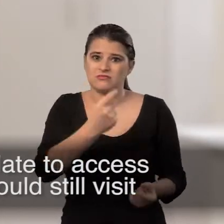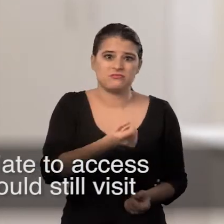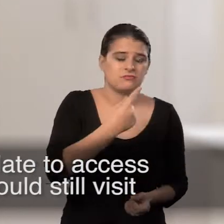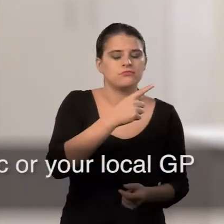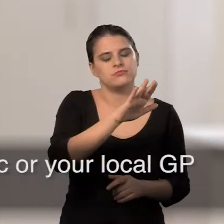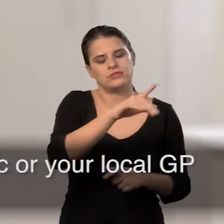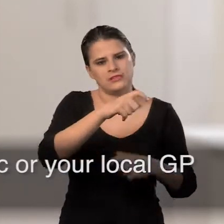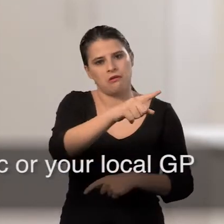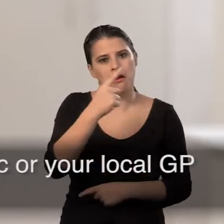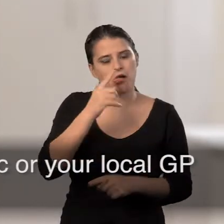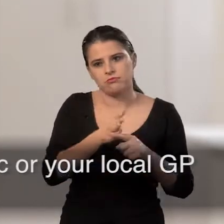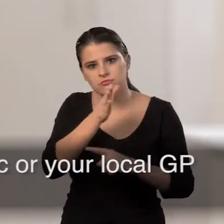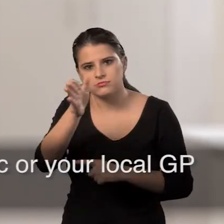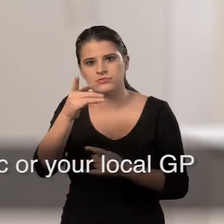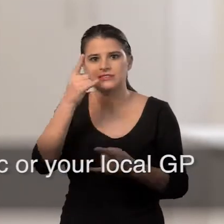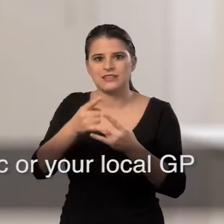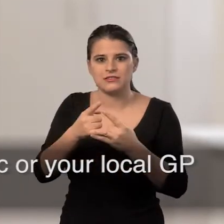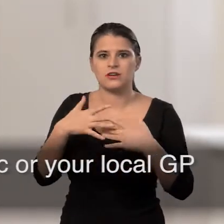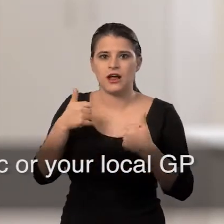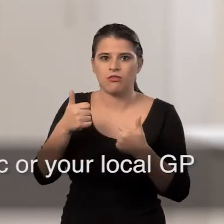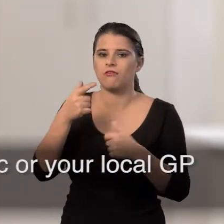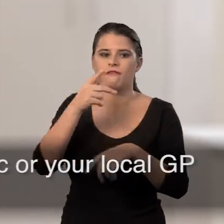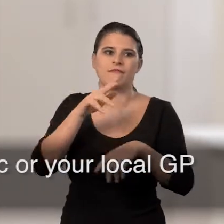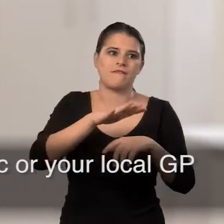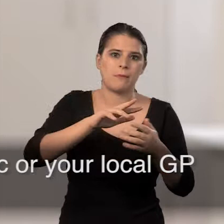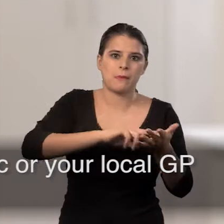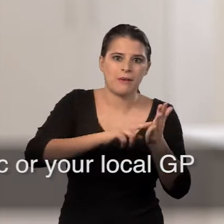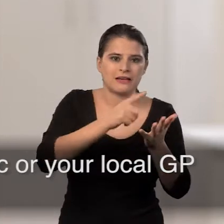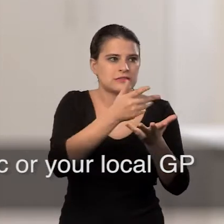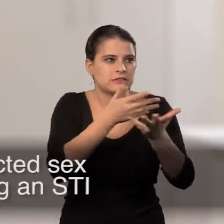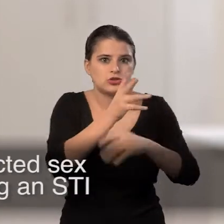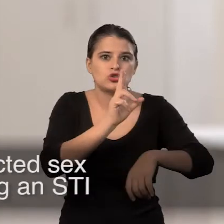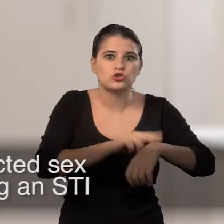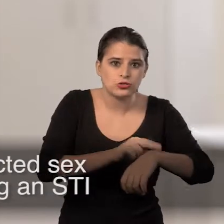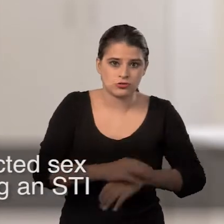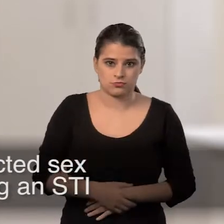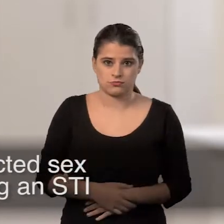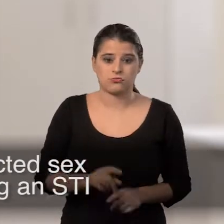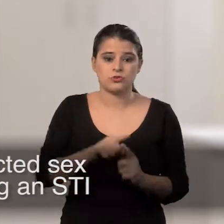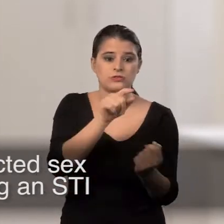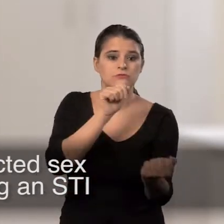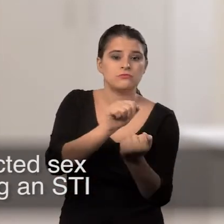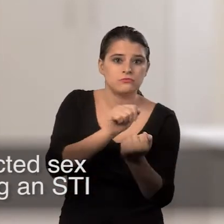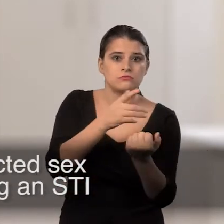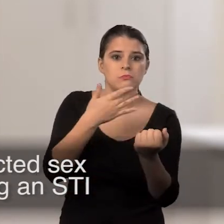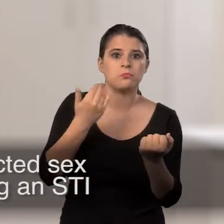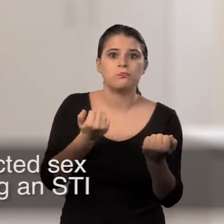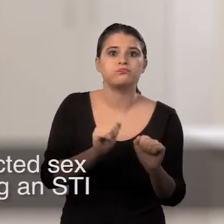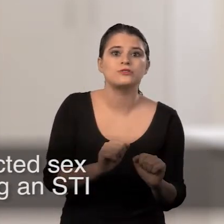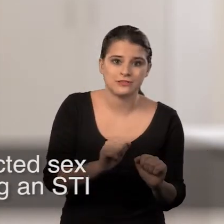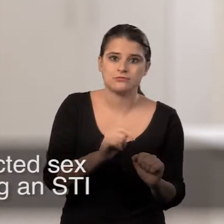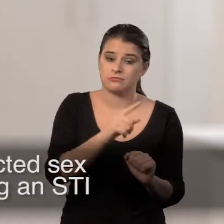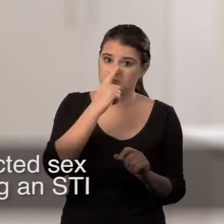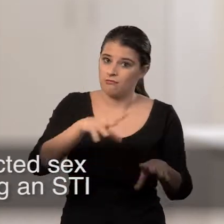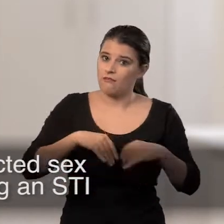you should still visit a sexual health or family planning clinic or your local GP. Also, if you've had unprotected sex, you may be at risk